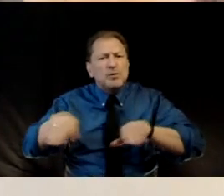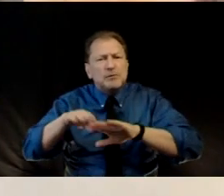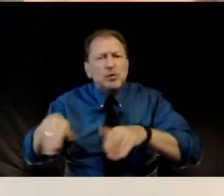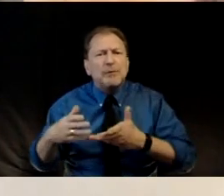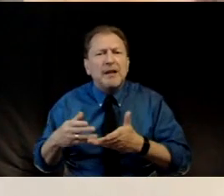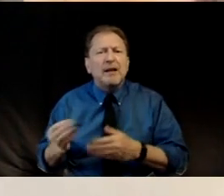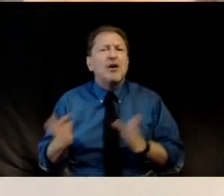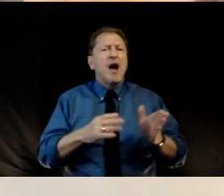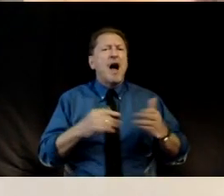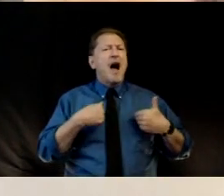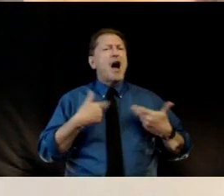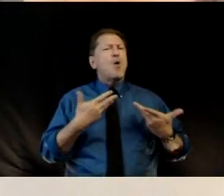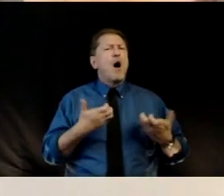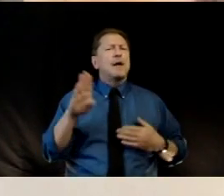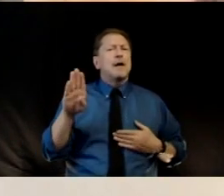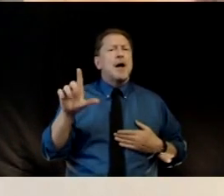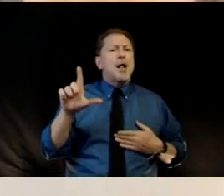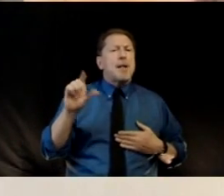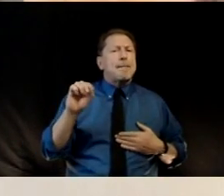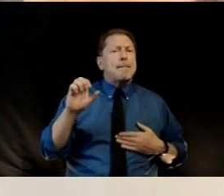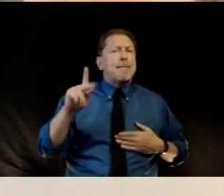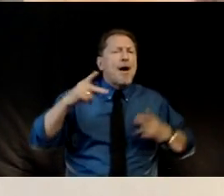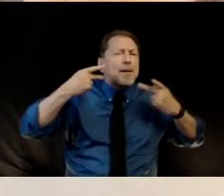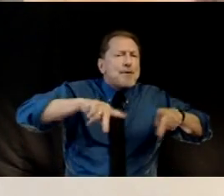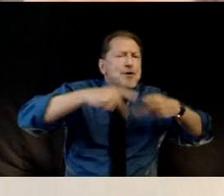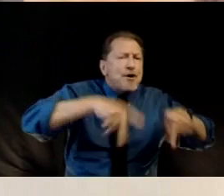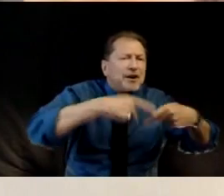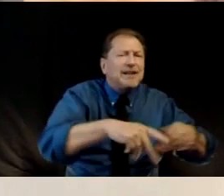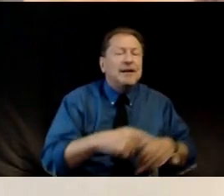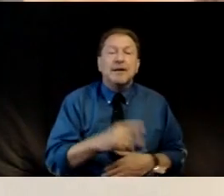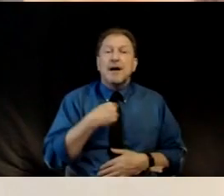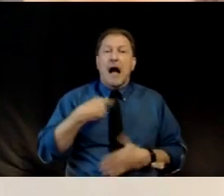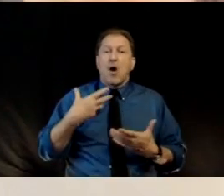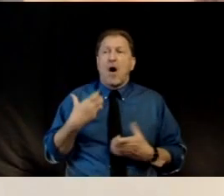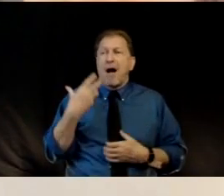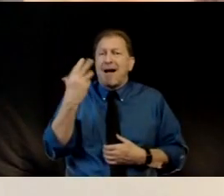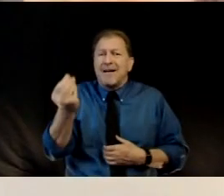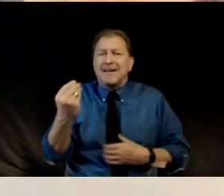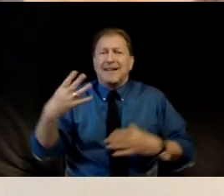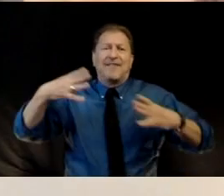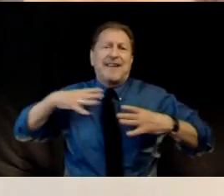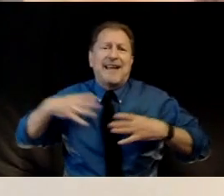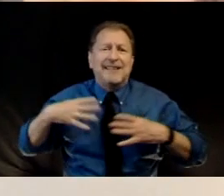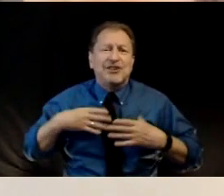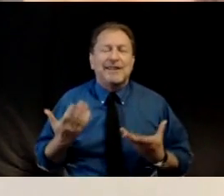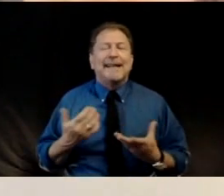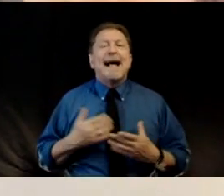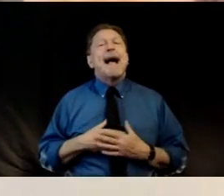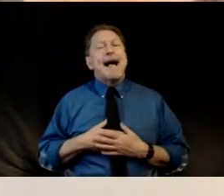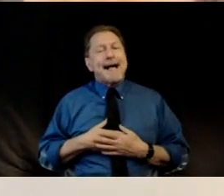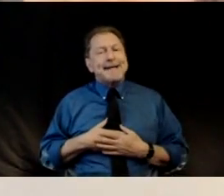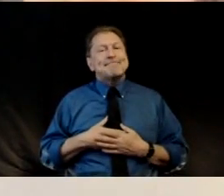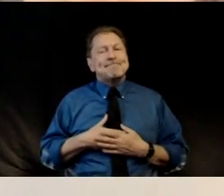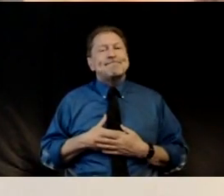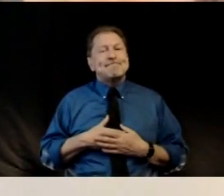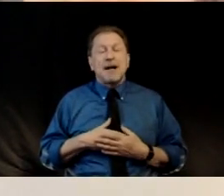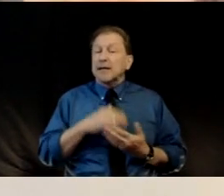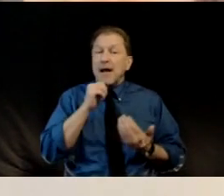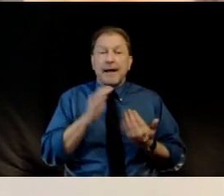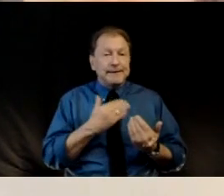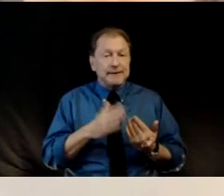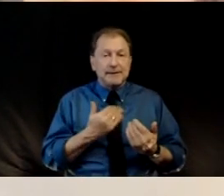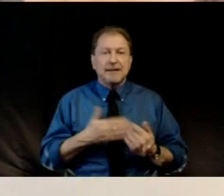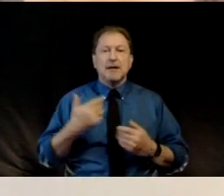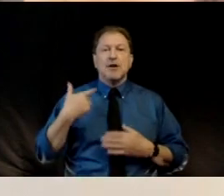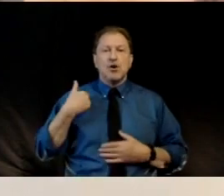taking a vacation. But we need to begin to revive some of our workplaces. And it's not without risk that we do